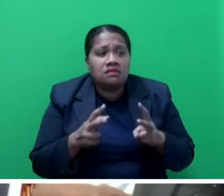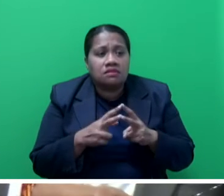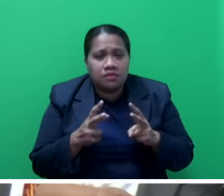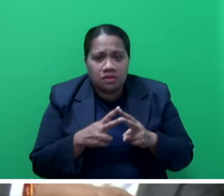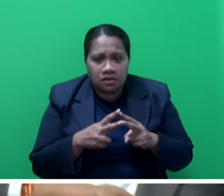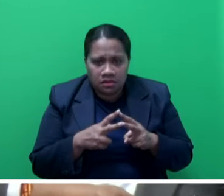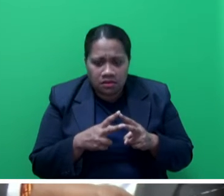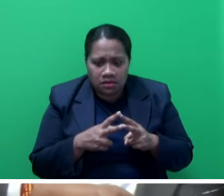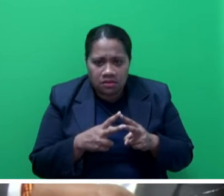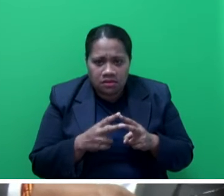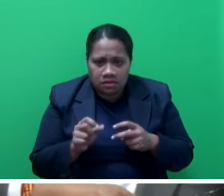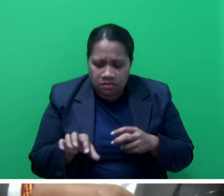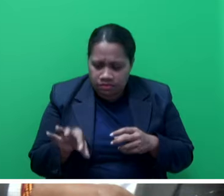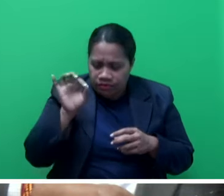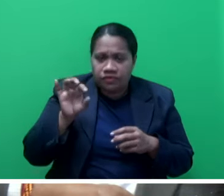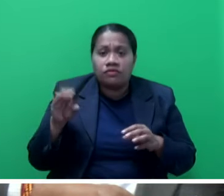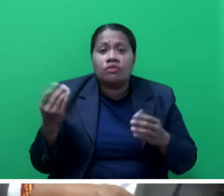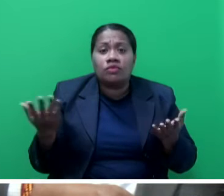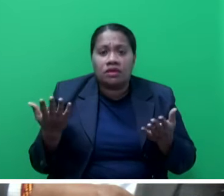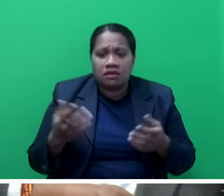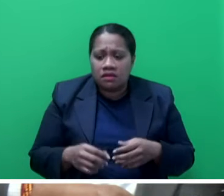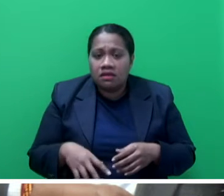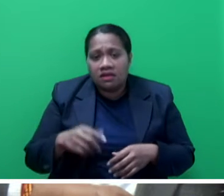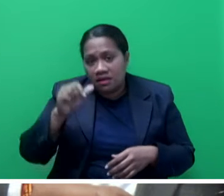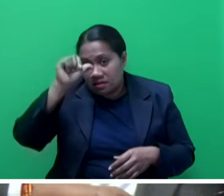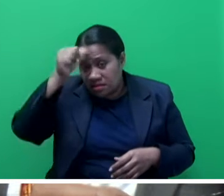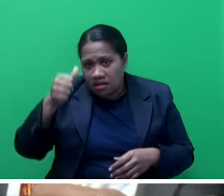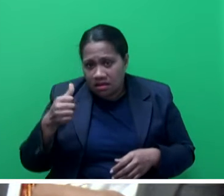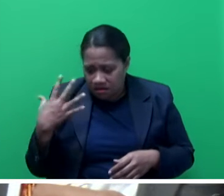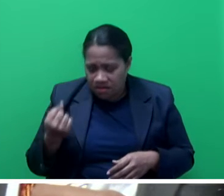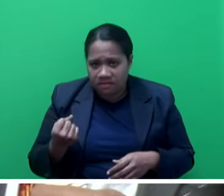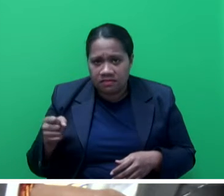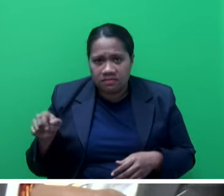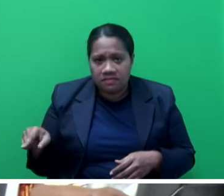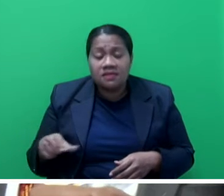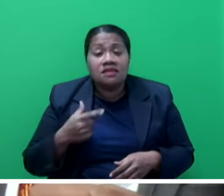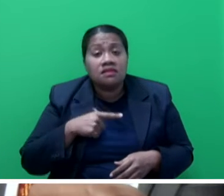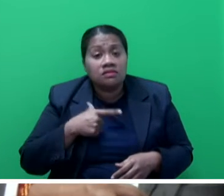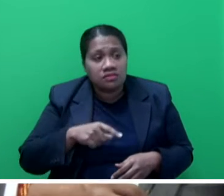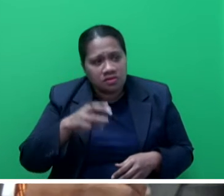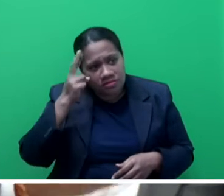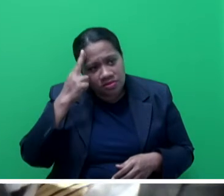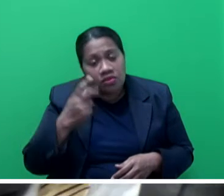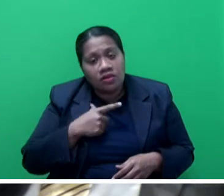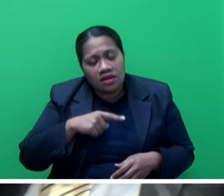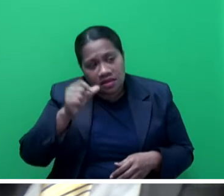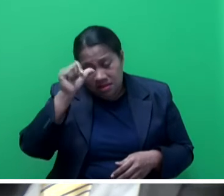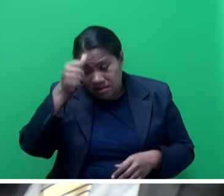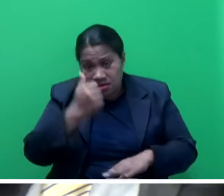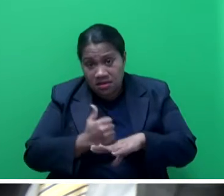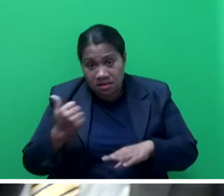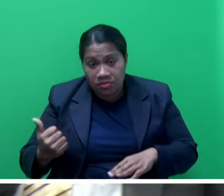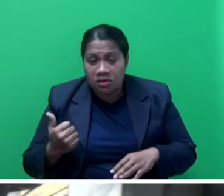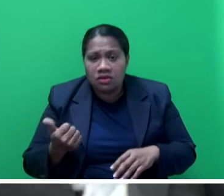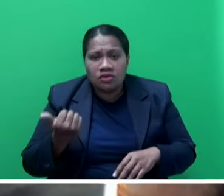up from India. And that is one of the reasons why the Indian government has also indicated that it wants to